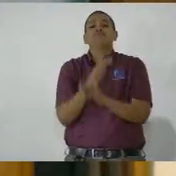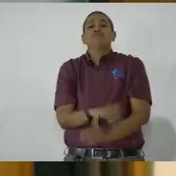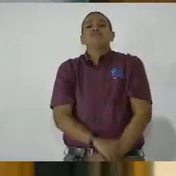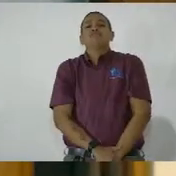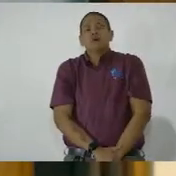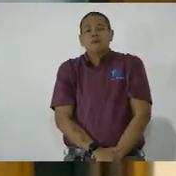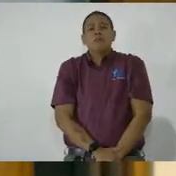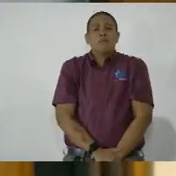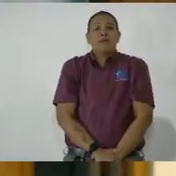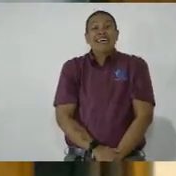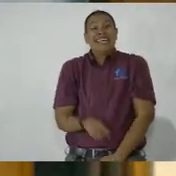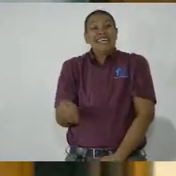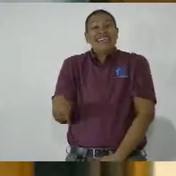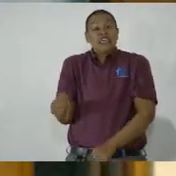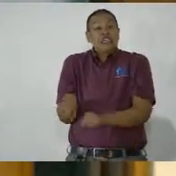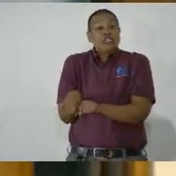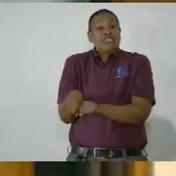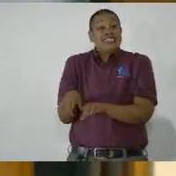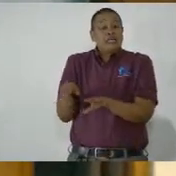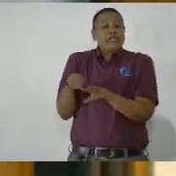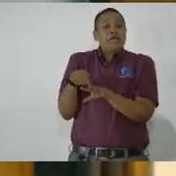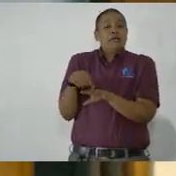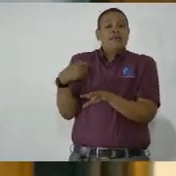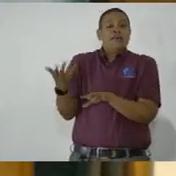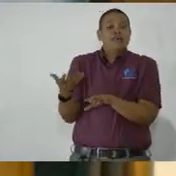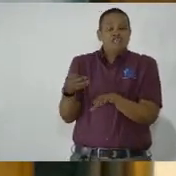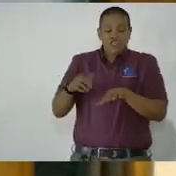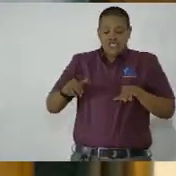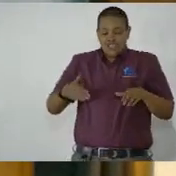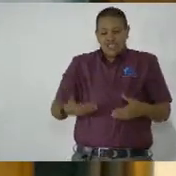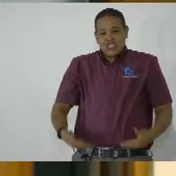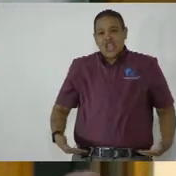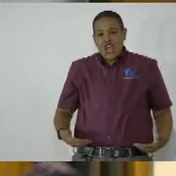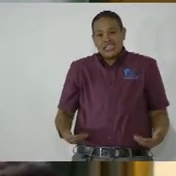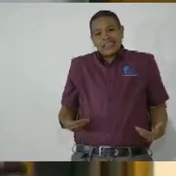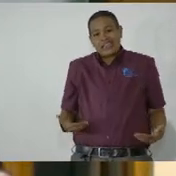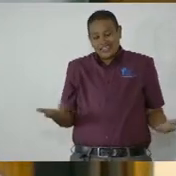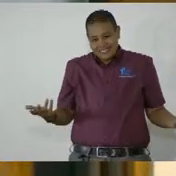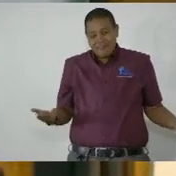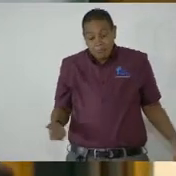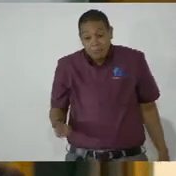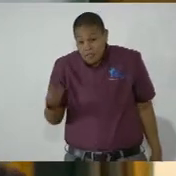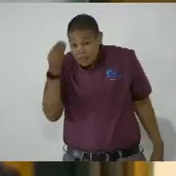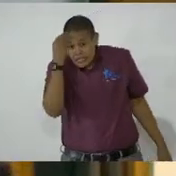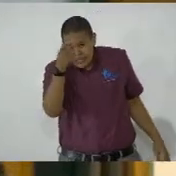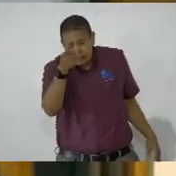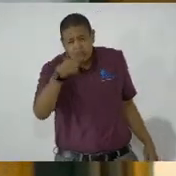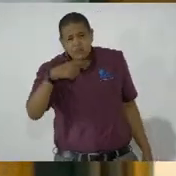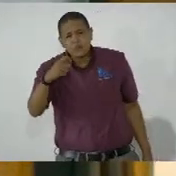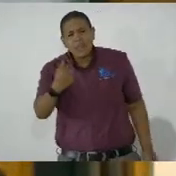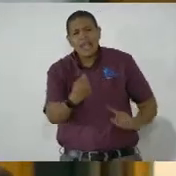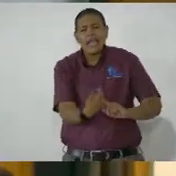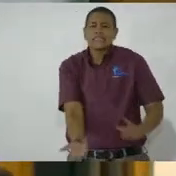participate from his home. So, Madam Speaker, may I say that we want to expand